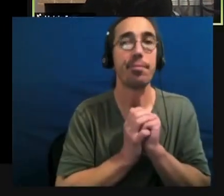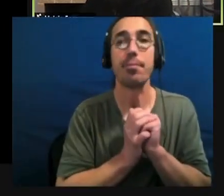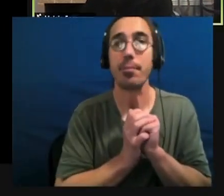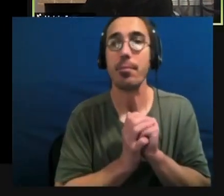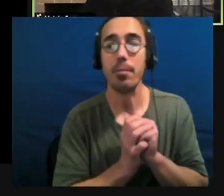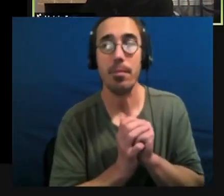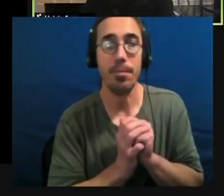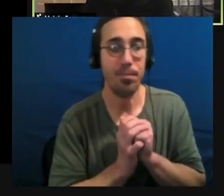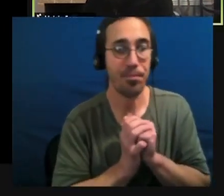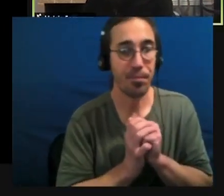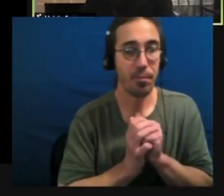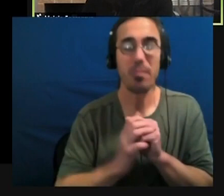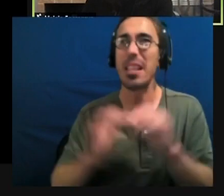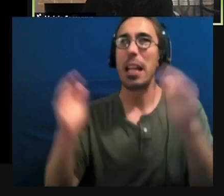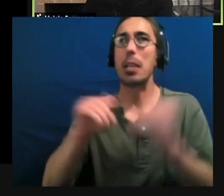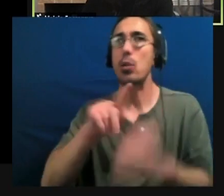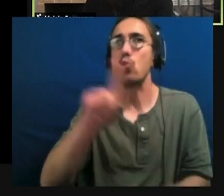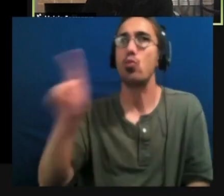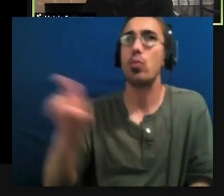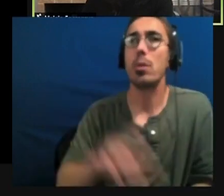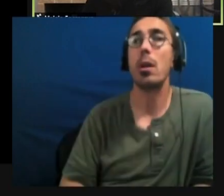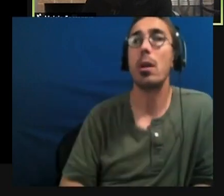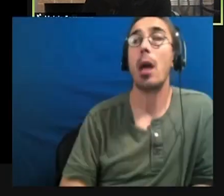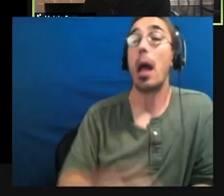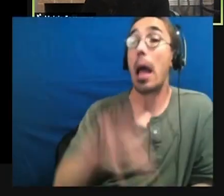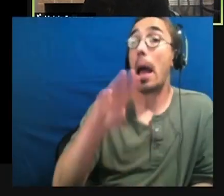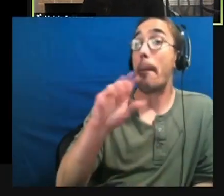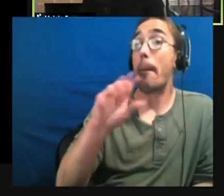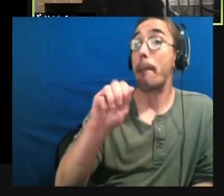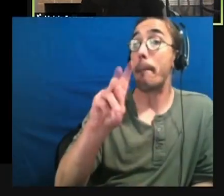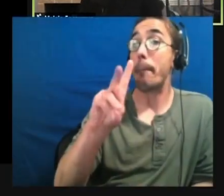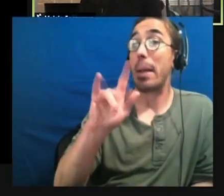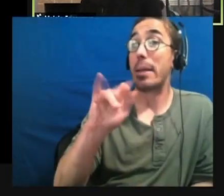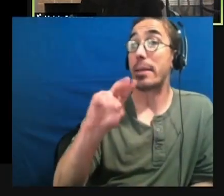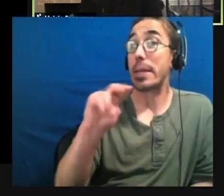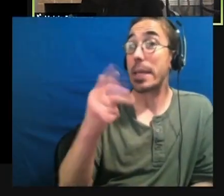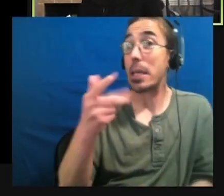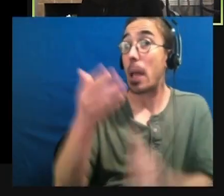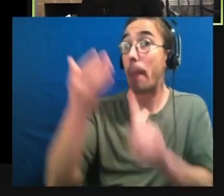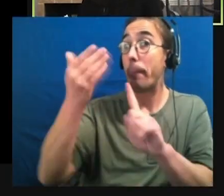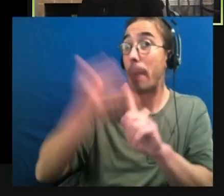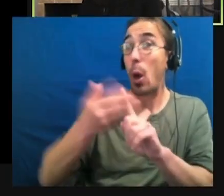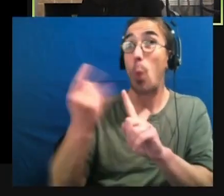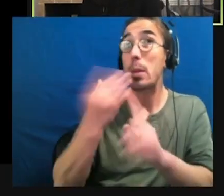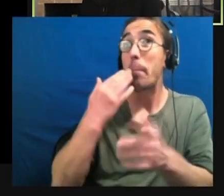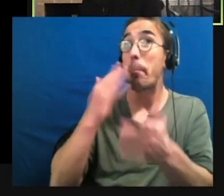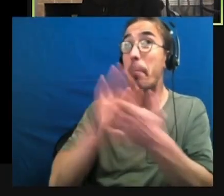Next question. Is masking always bad?